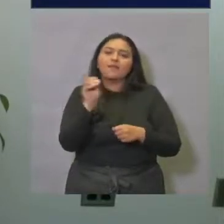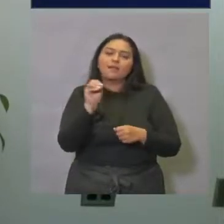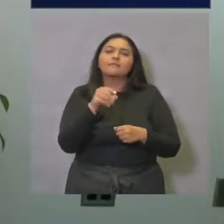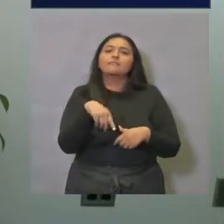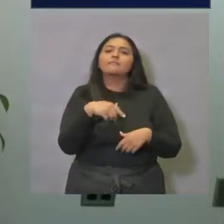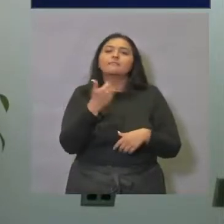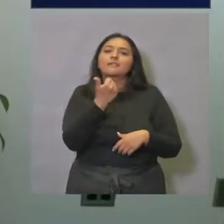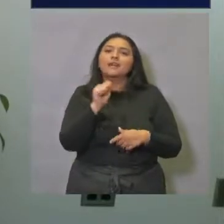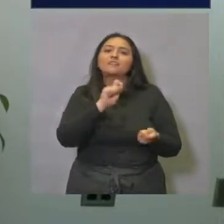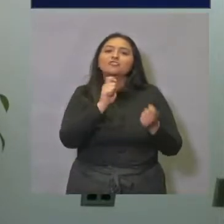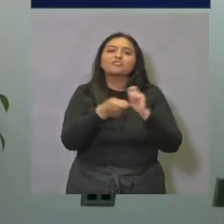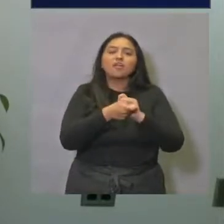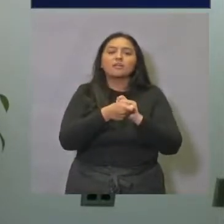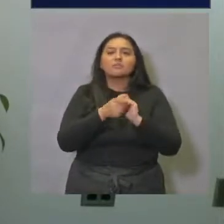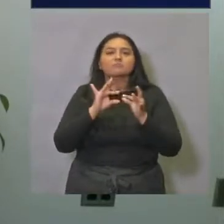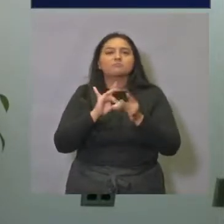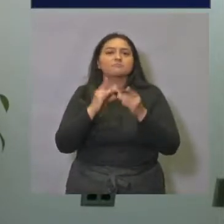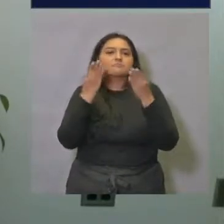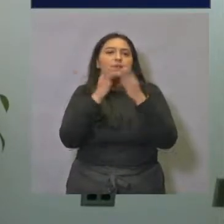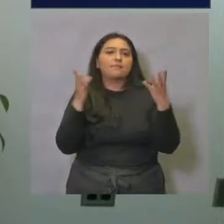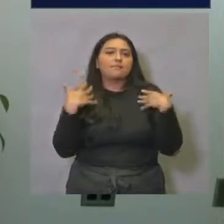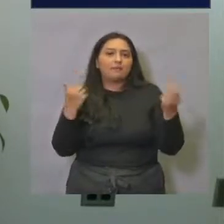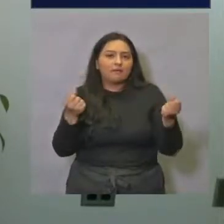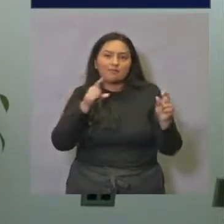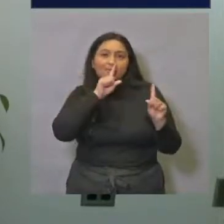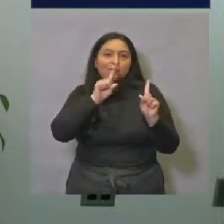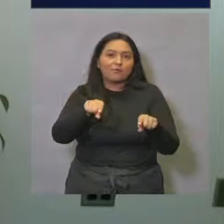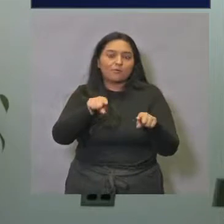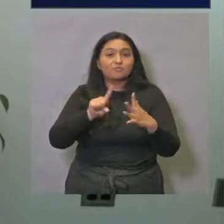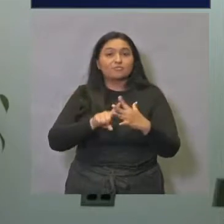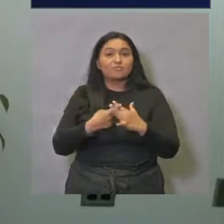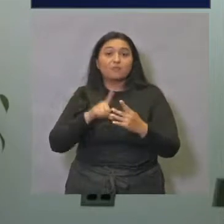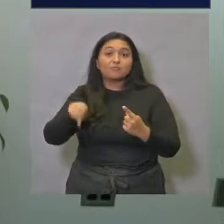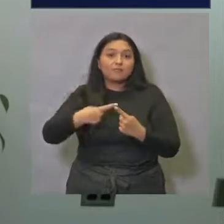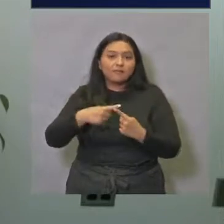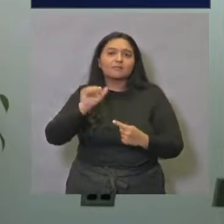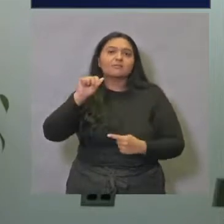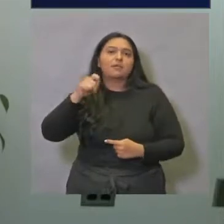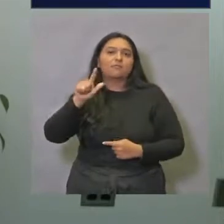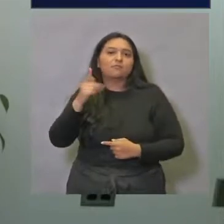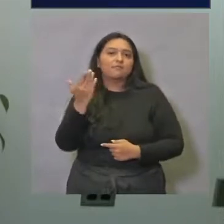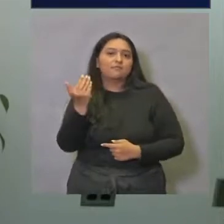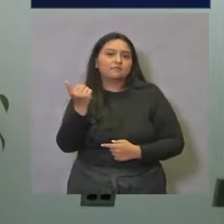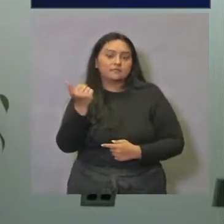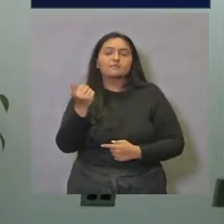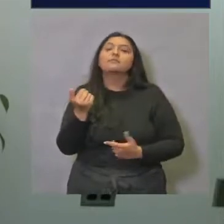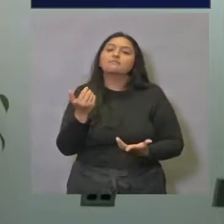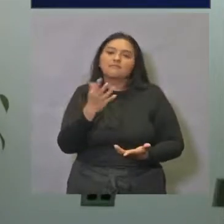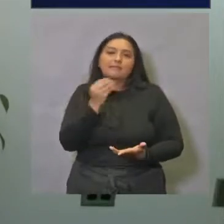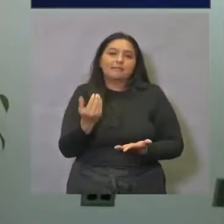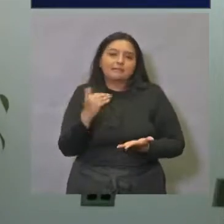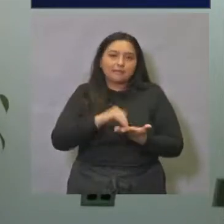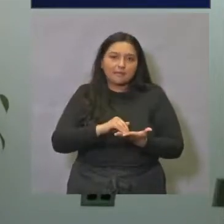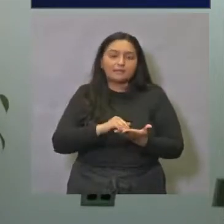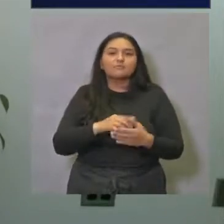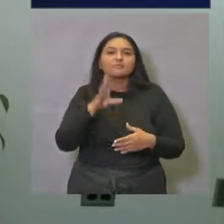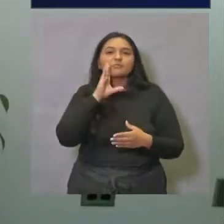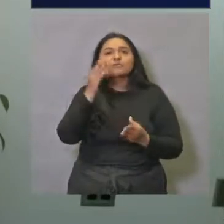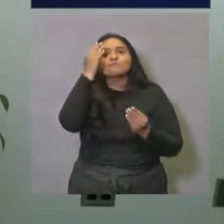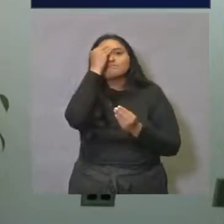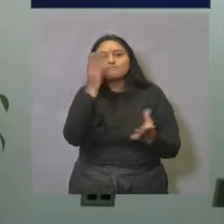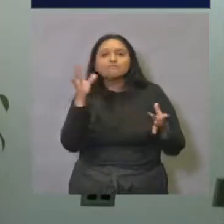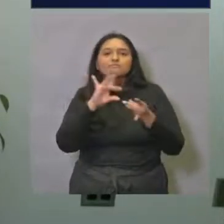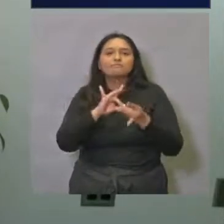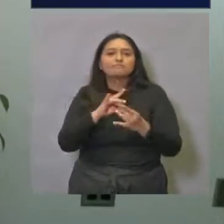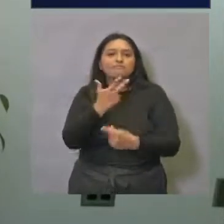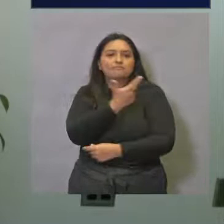officer order that will take effect on April 15th. And as always, give an update on our vaccine efforts and discuss